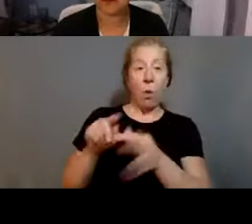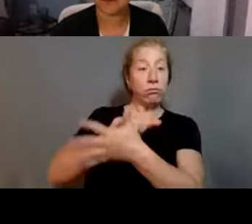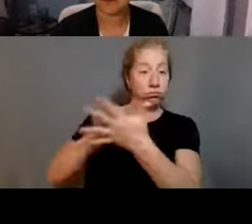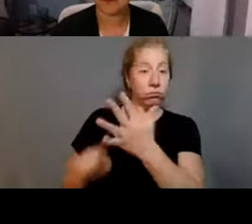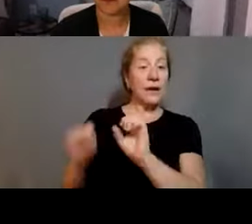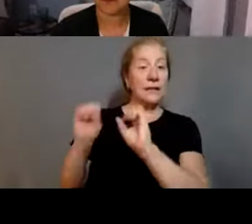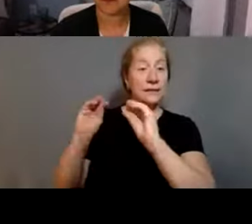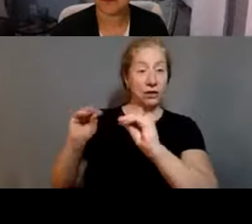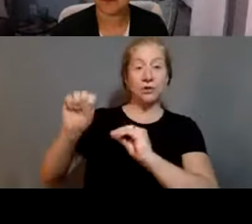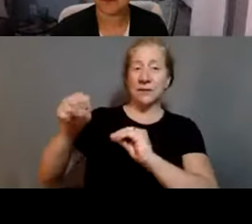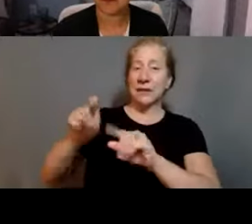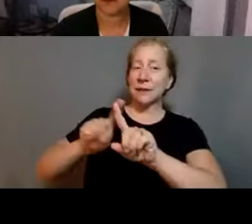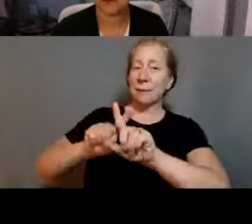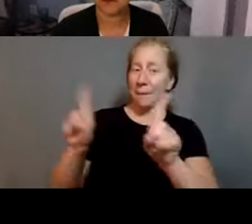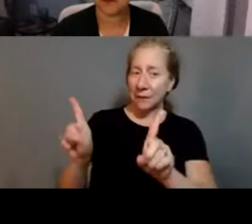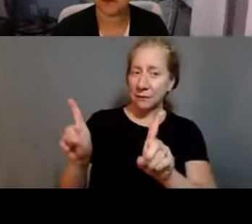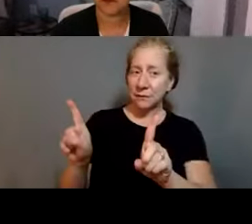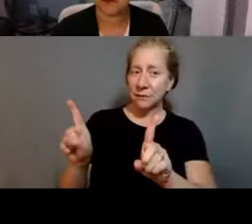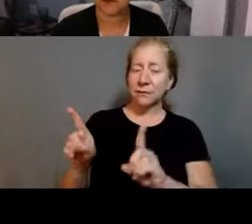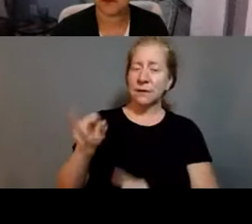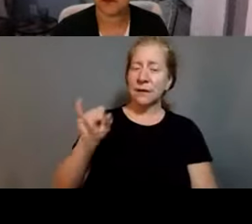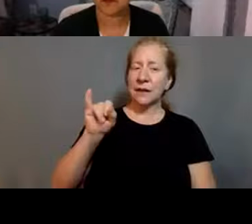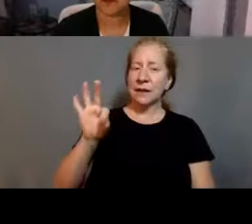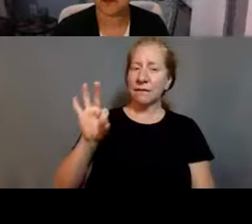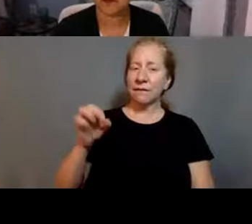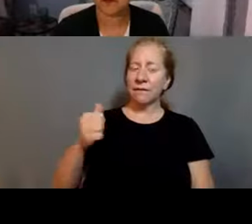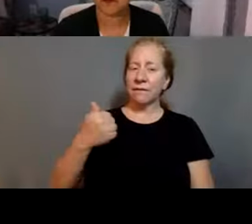but I said, if I were